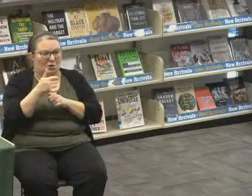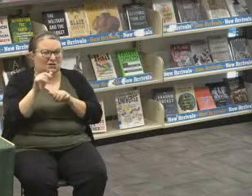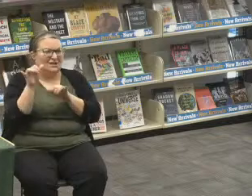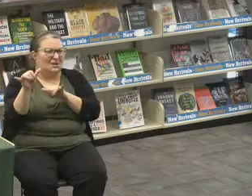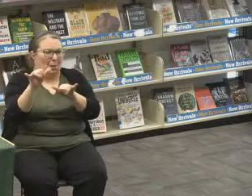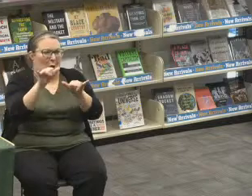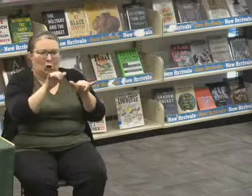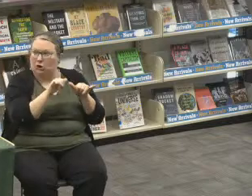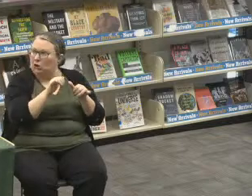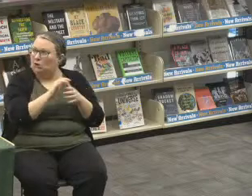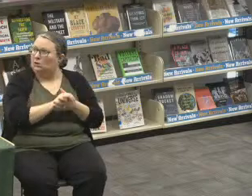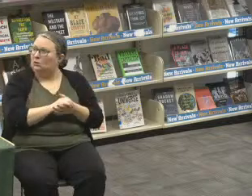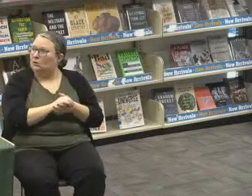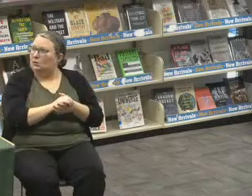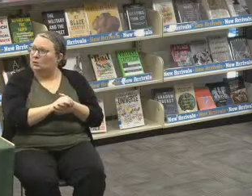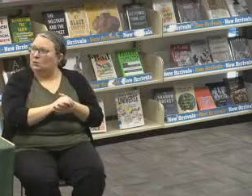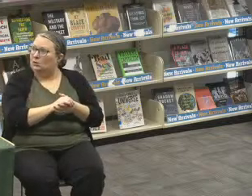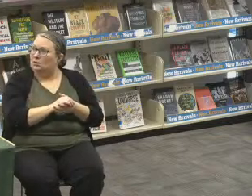similar.